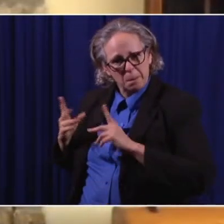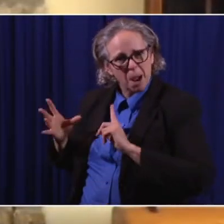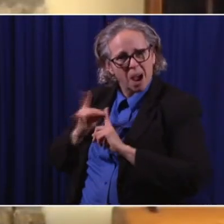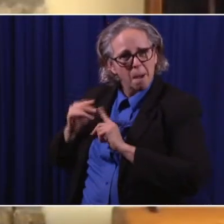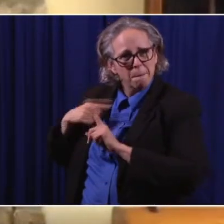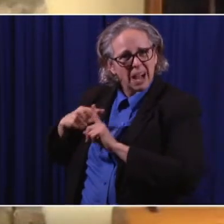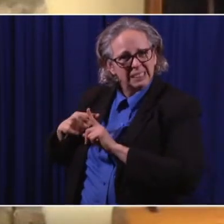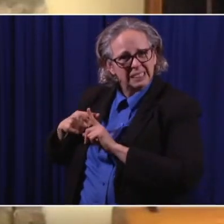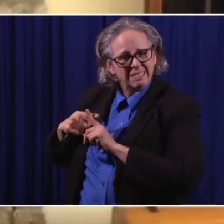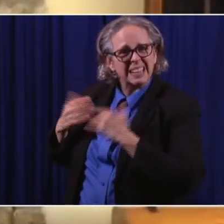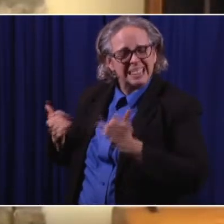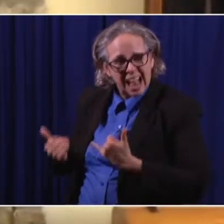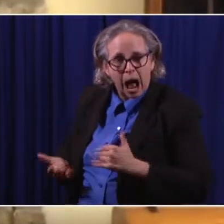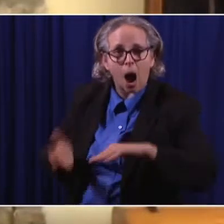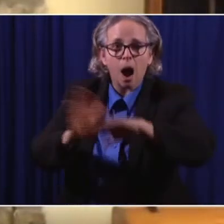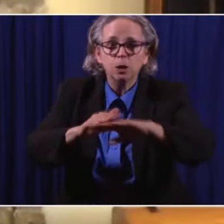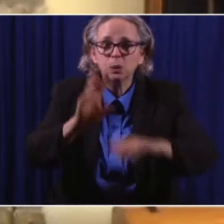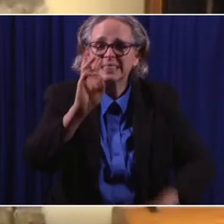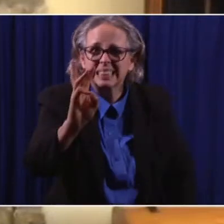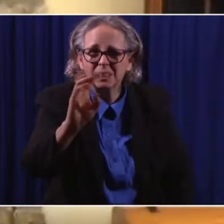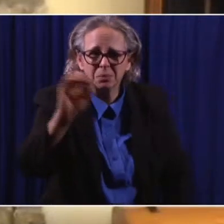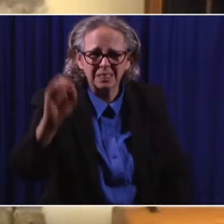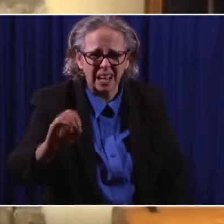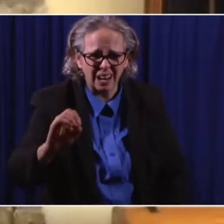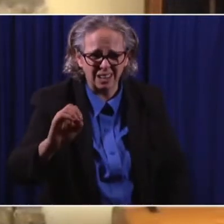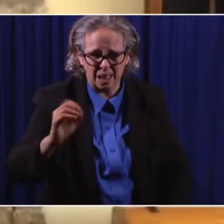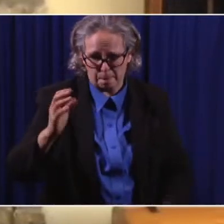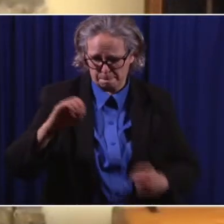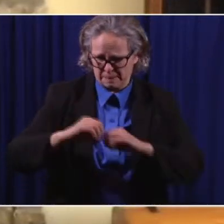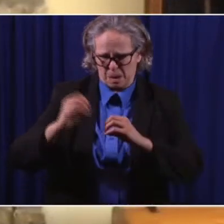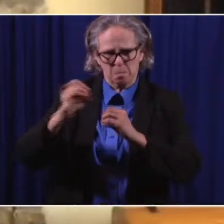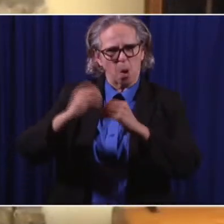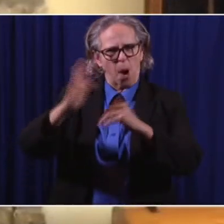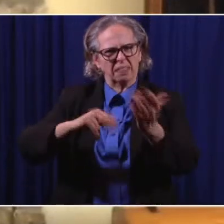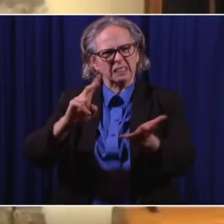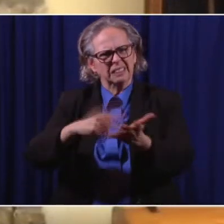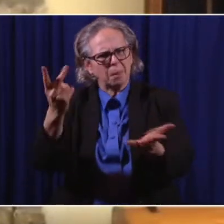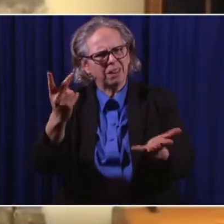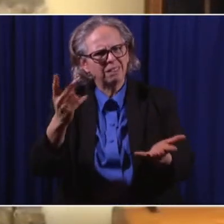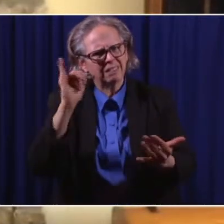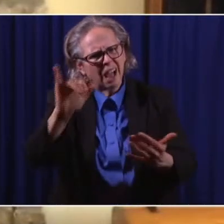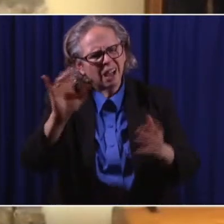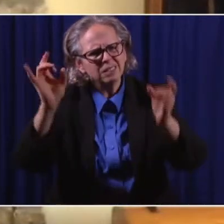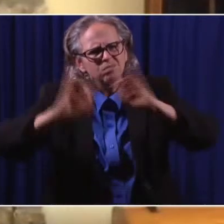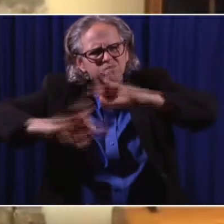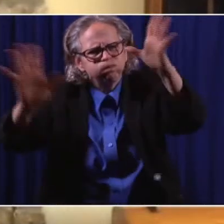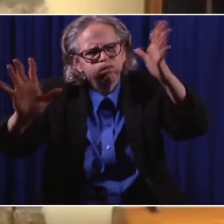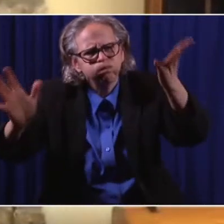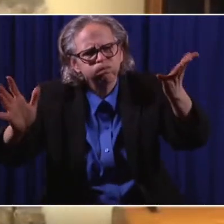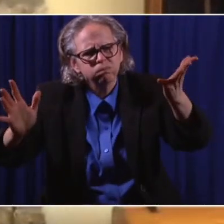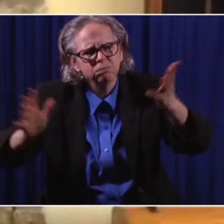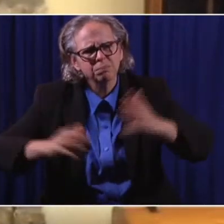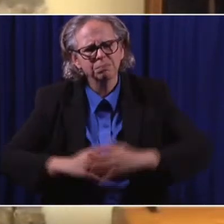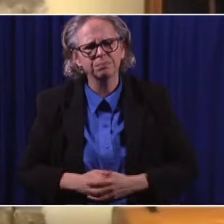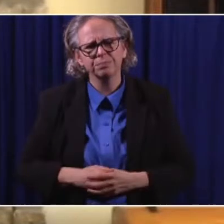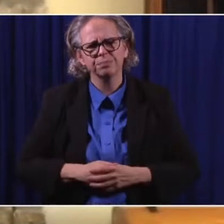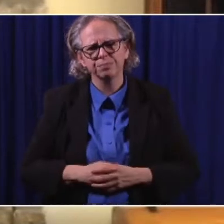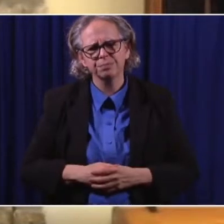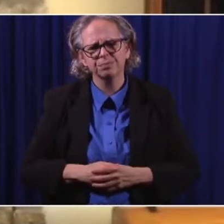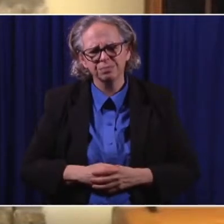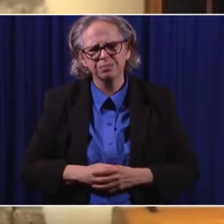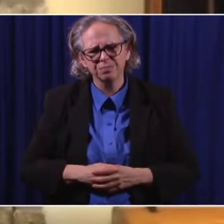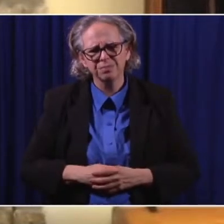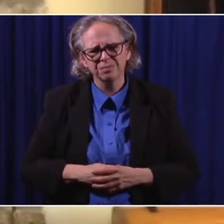3 weeks ago. So, look, we're always going to have people out there who just make arguments that